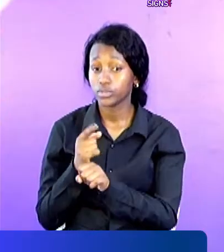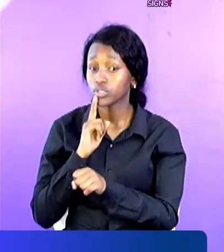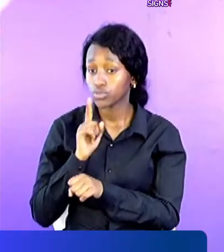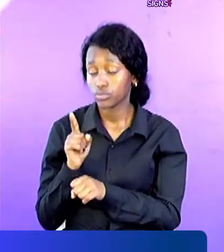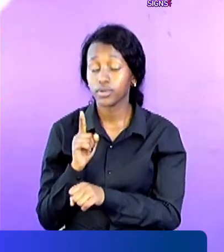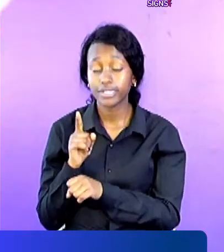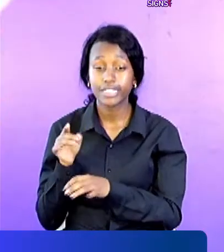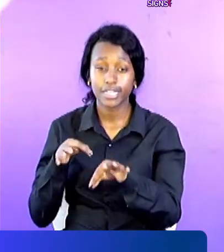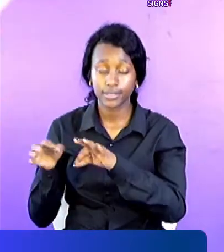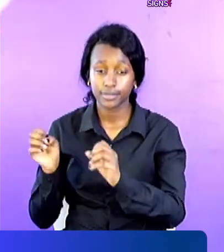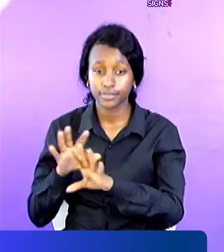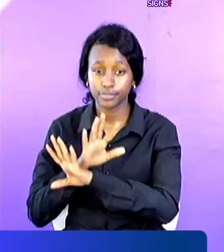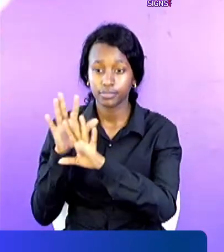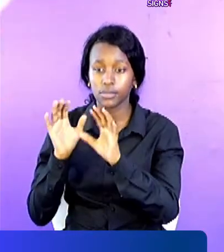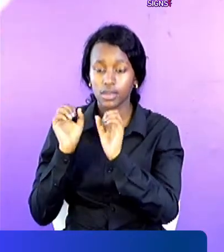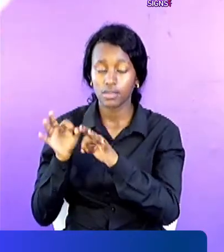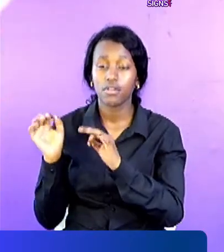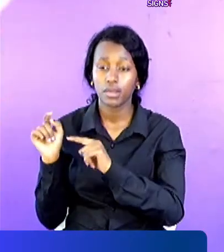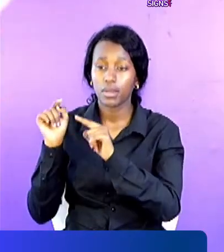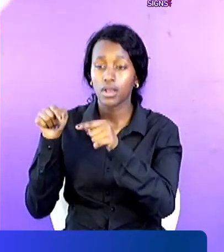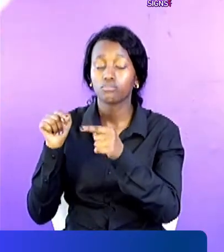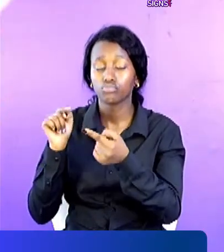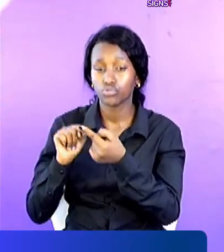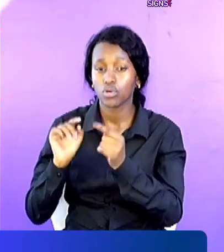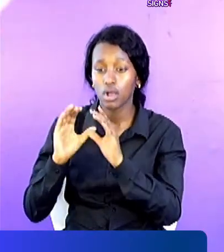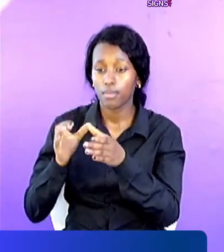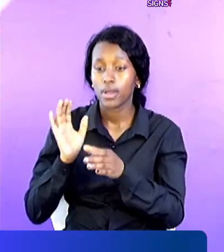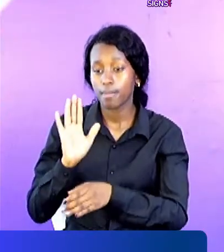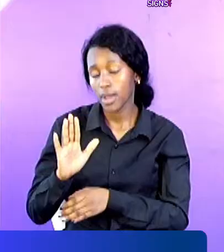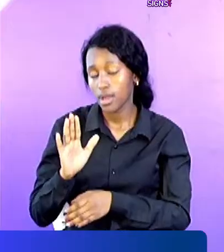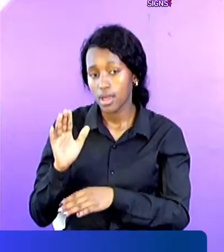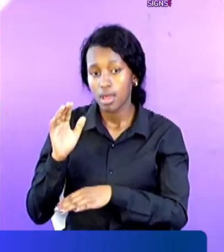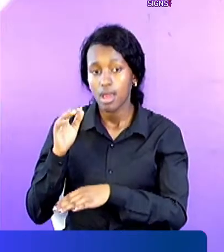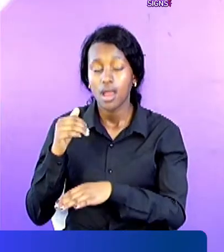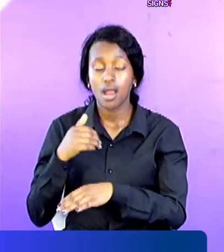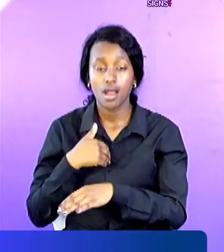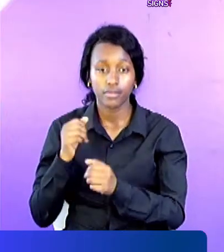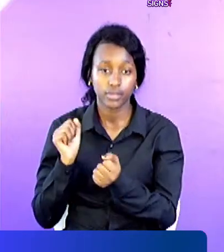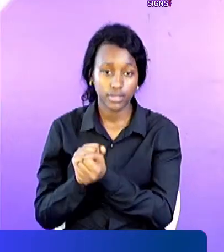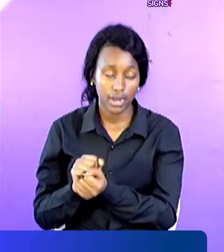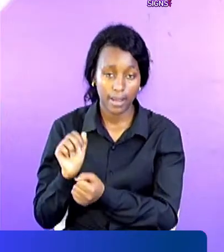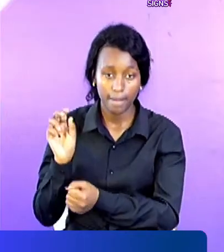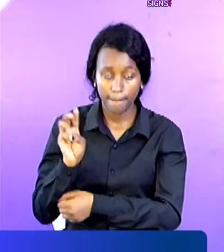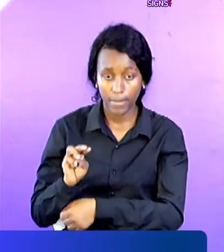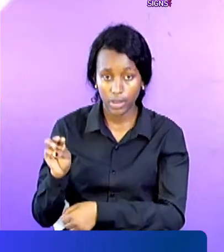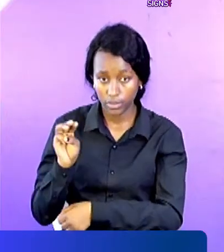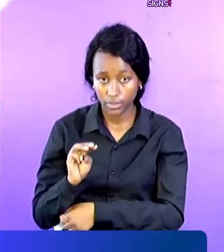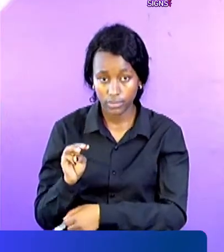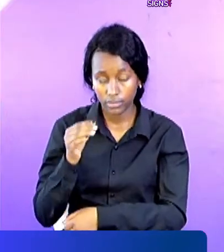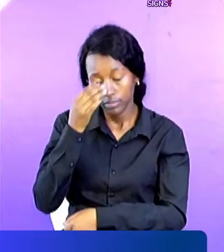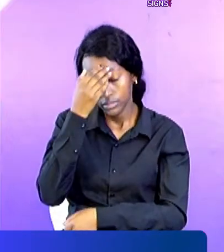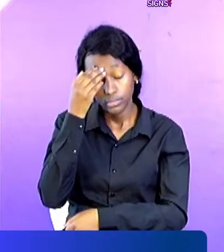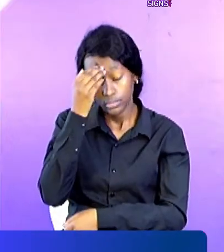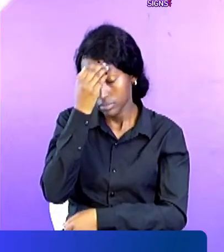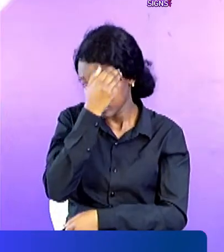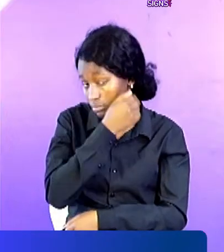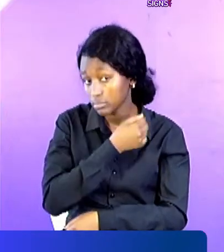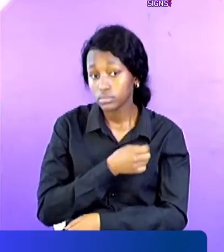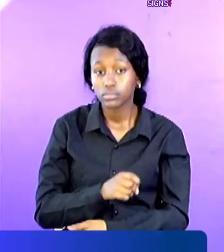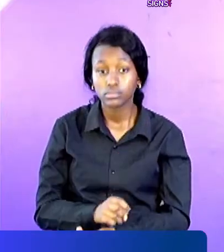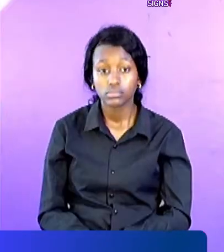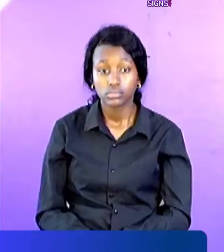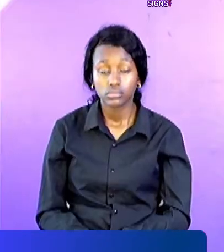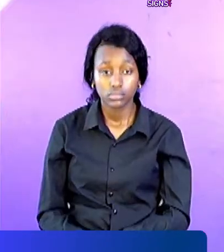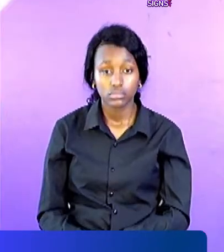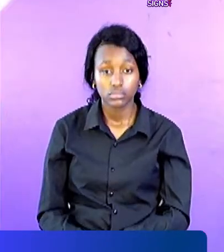Coben and I have 10 million Kenyan shillings, and they say I'm going to invest $1 million, and I say 10 million because the return